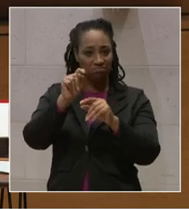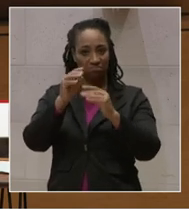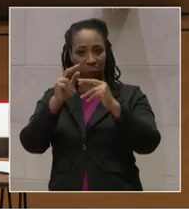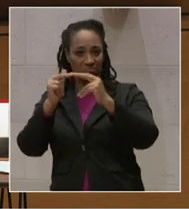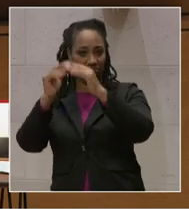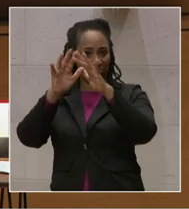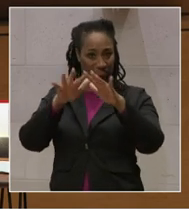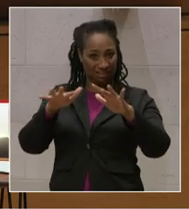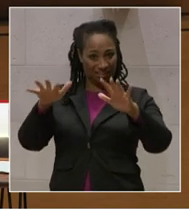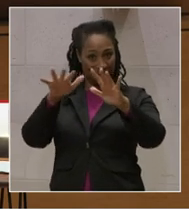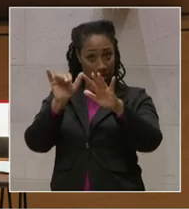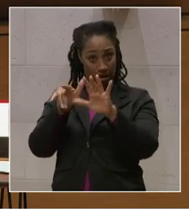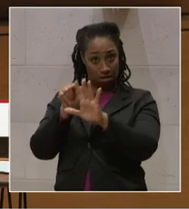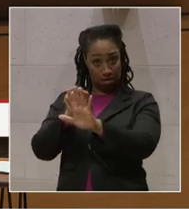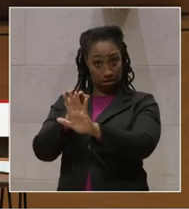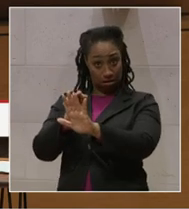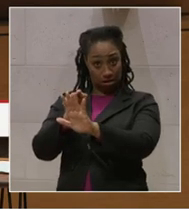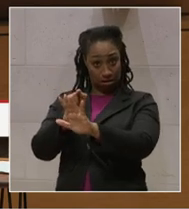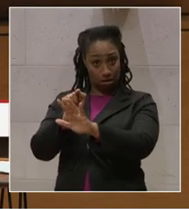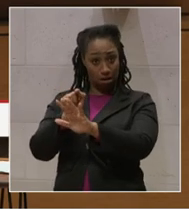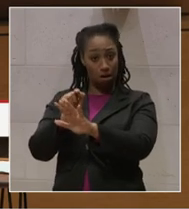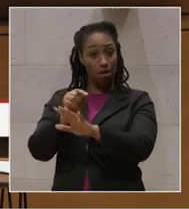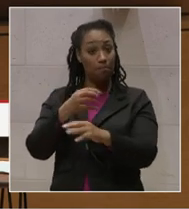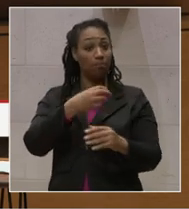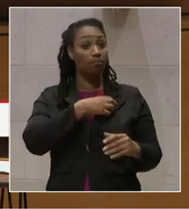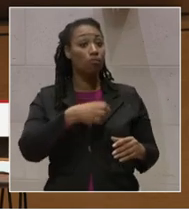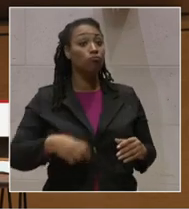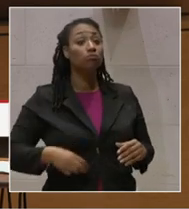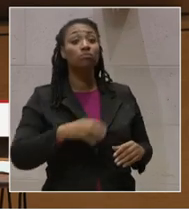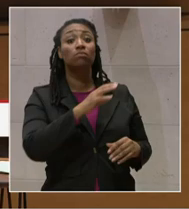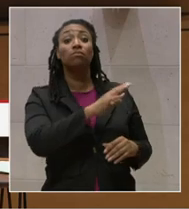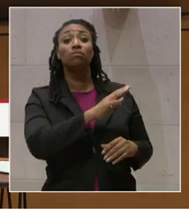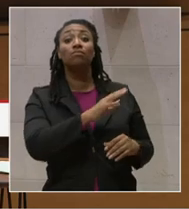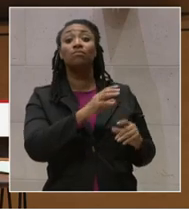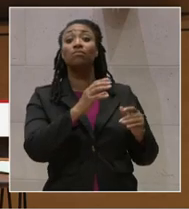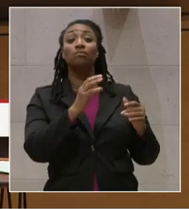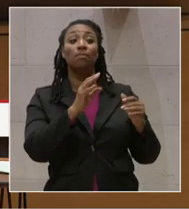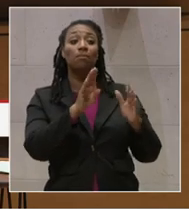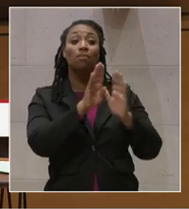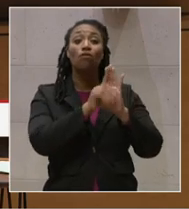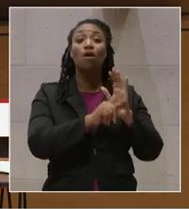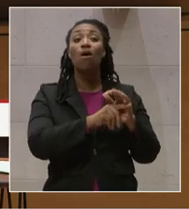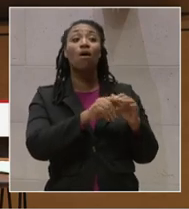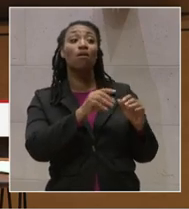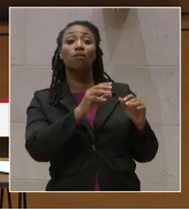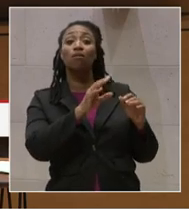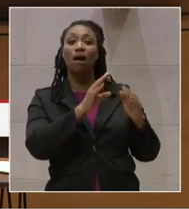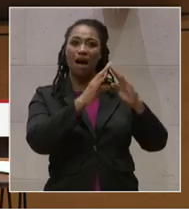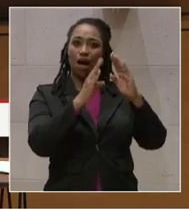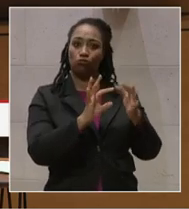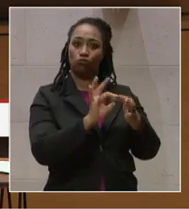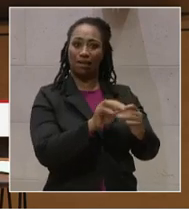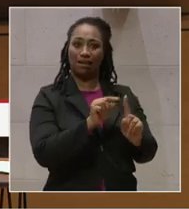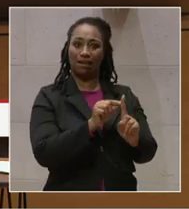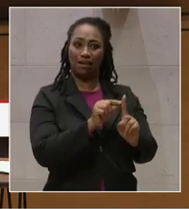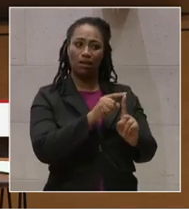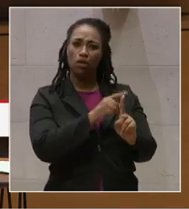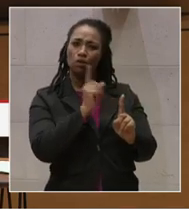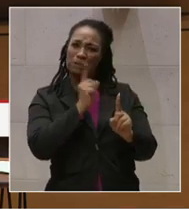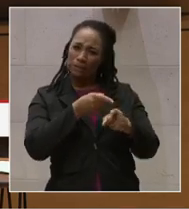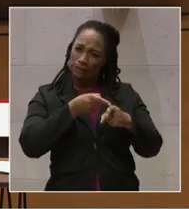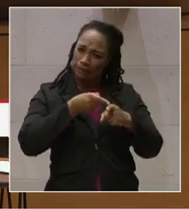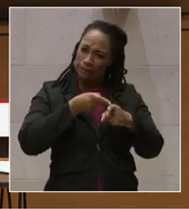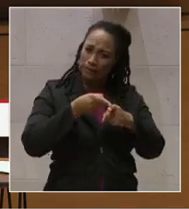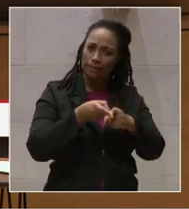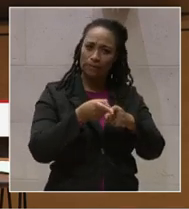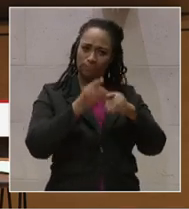but also who has made this the pillar of her tenure matters. And so not only was there a